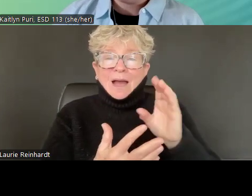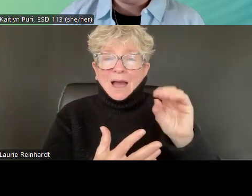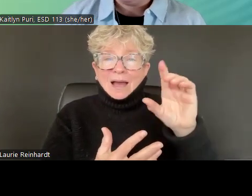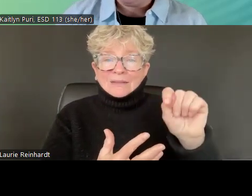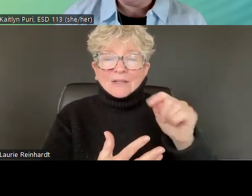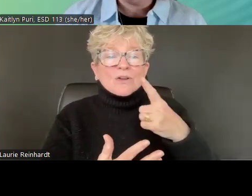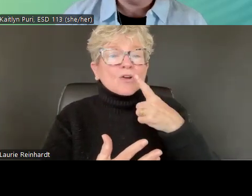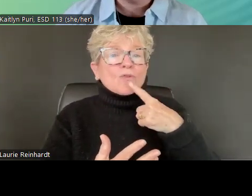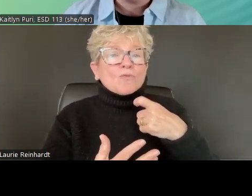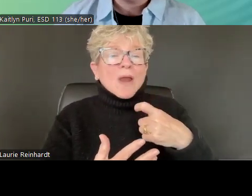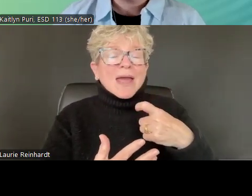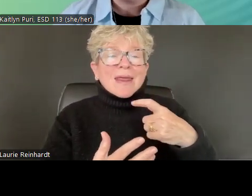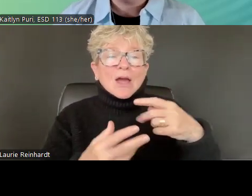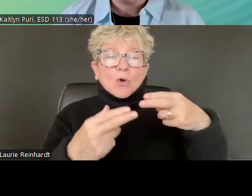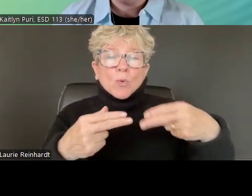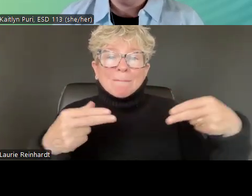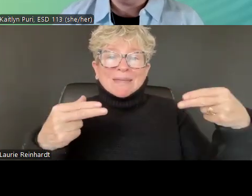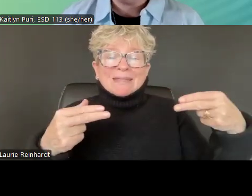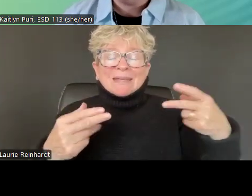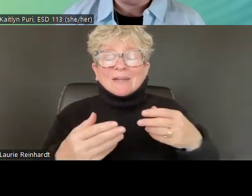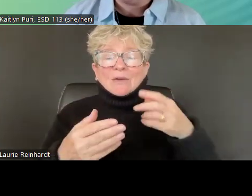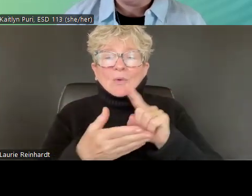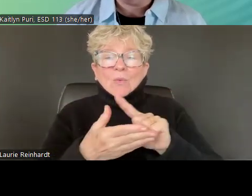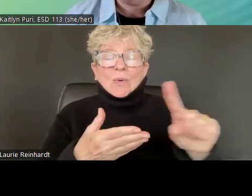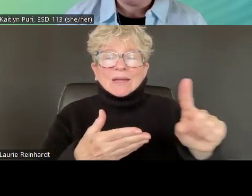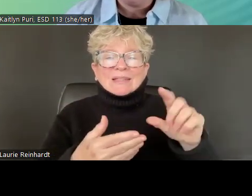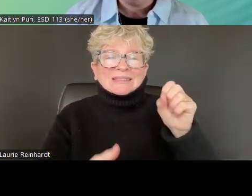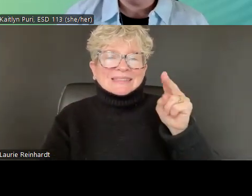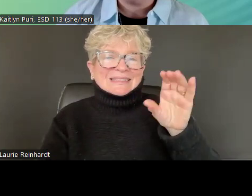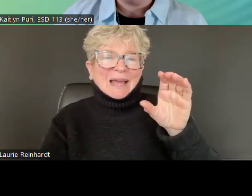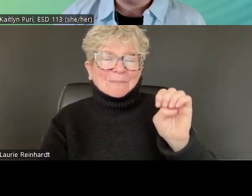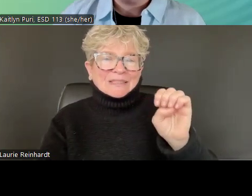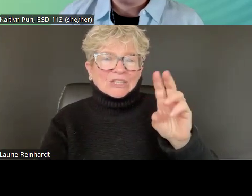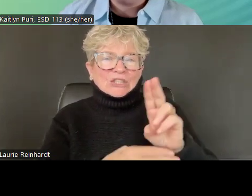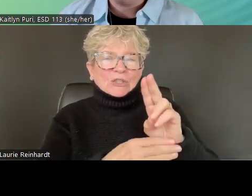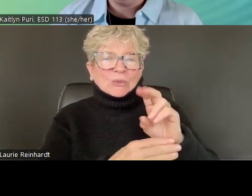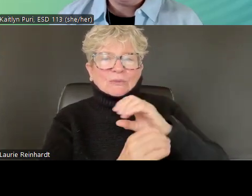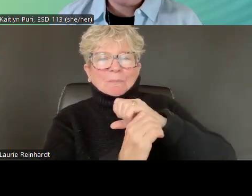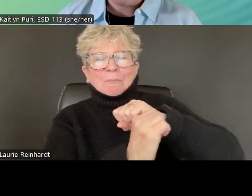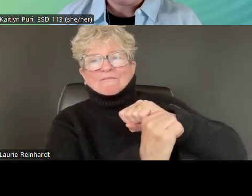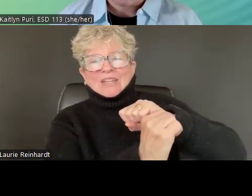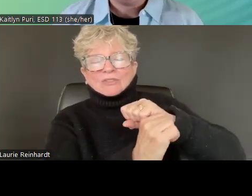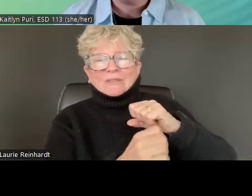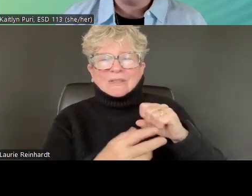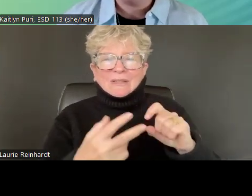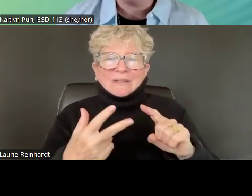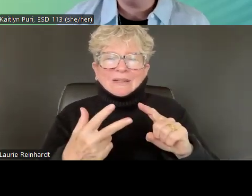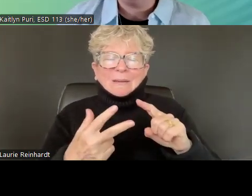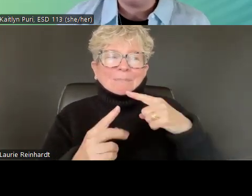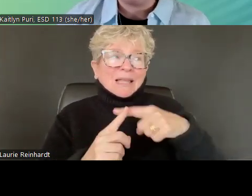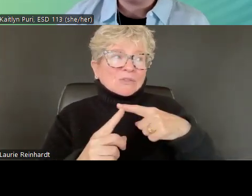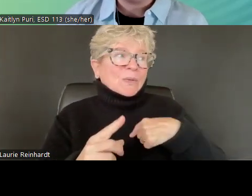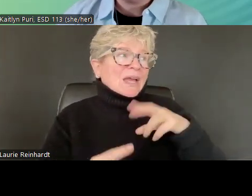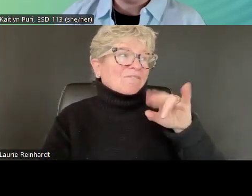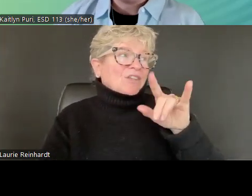Red Ribbon Week, which is substance use prevention. We also do Unity Day, which is